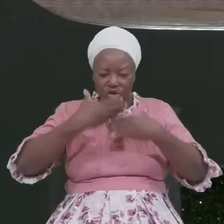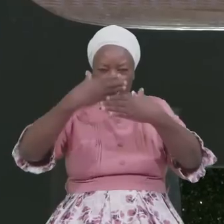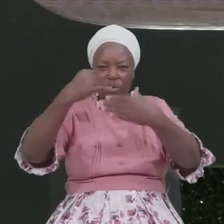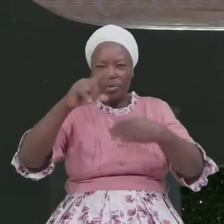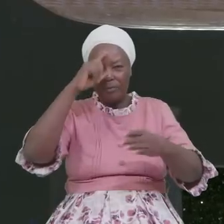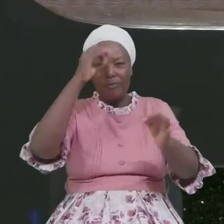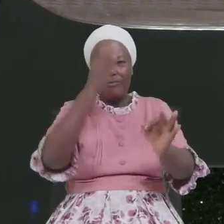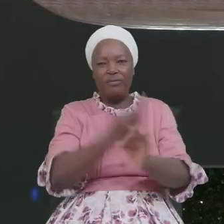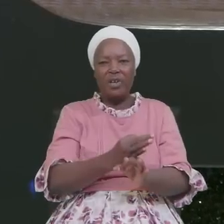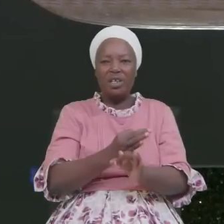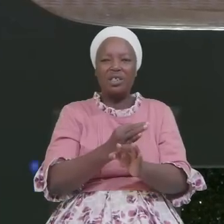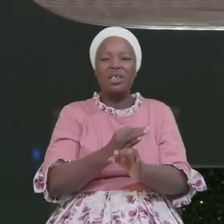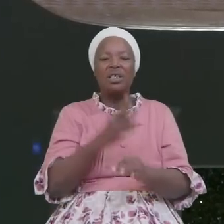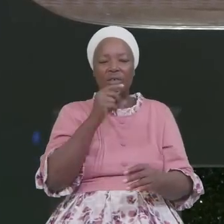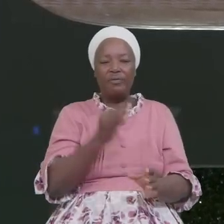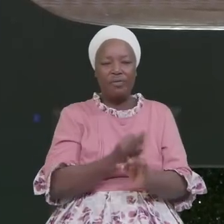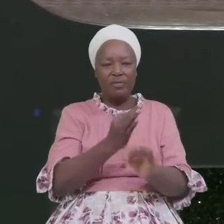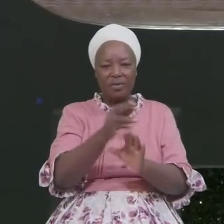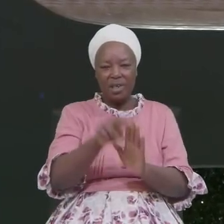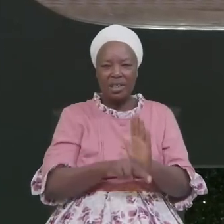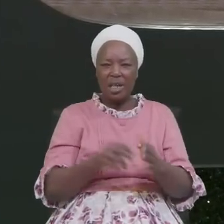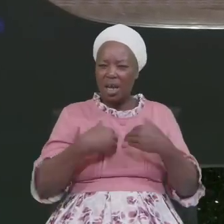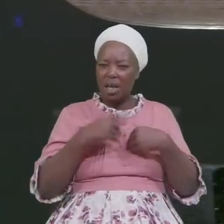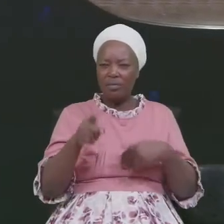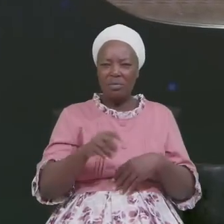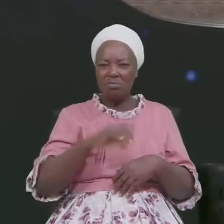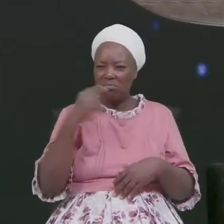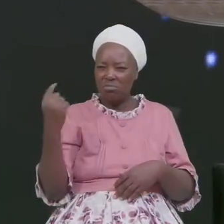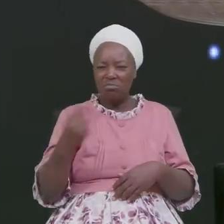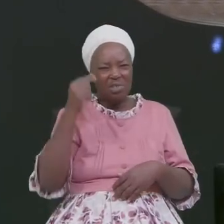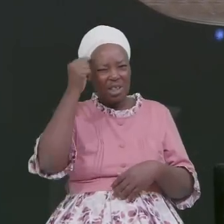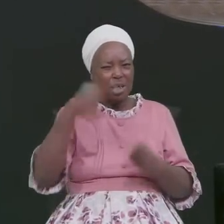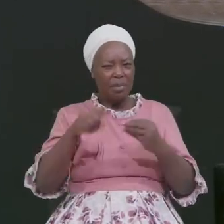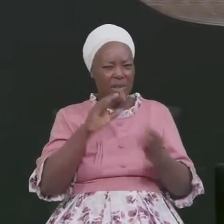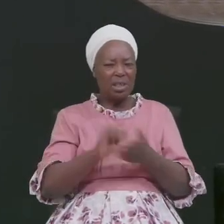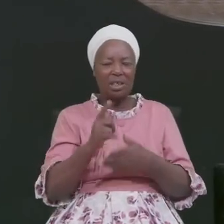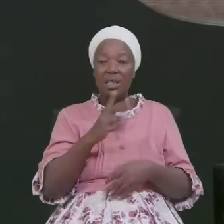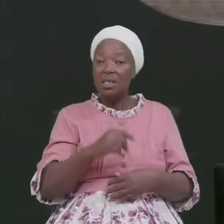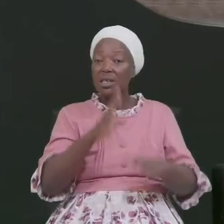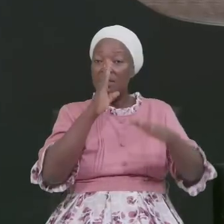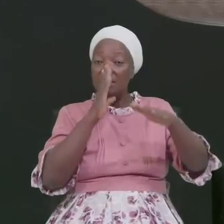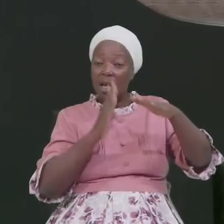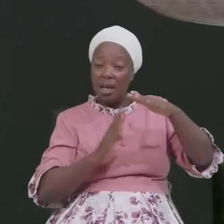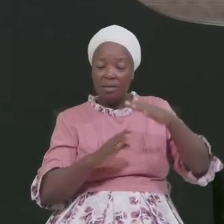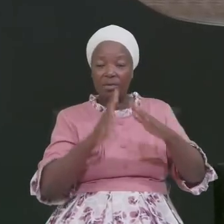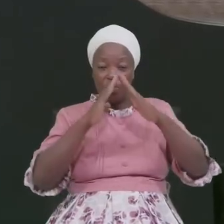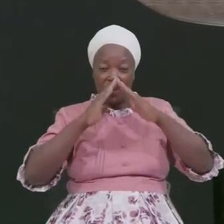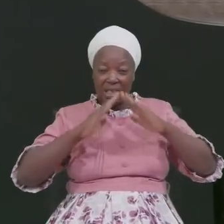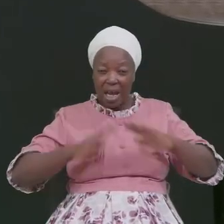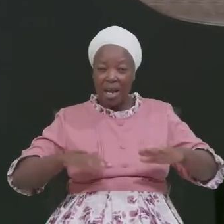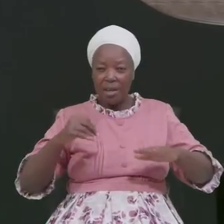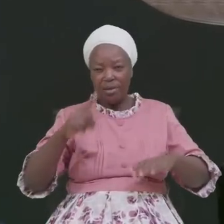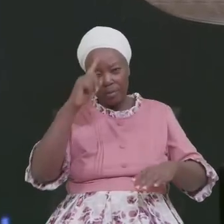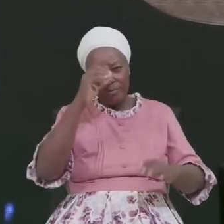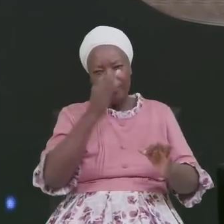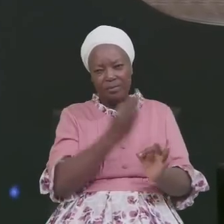in faithfulness. Have you ever thought about that? There is a silence of faith. Have you ever thought